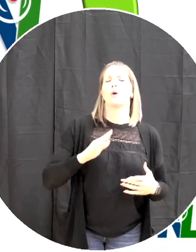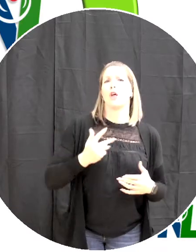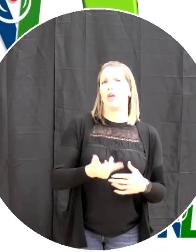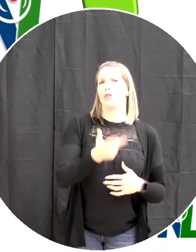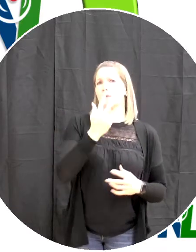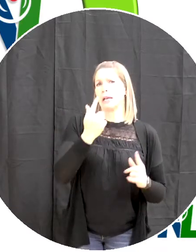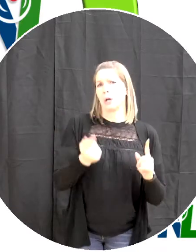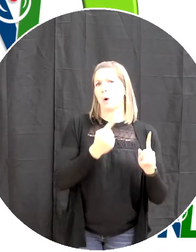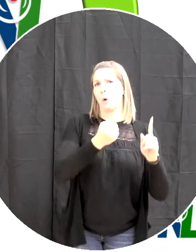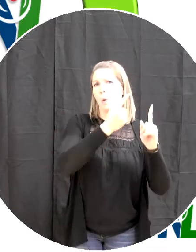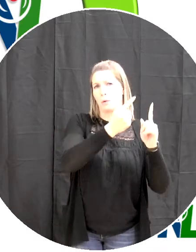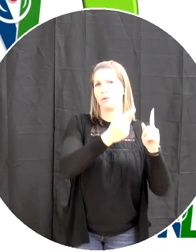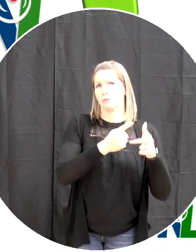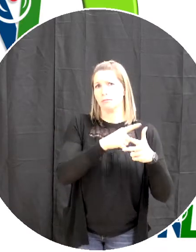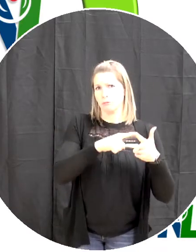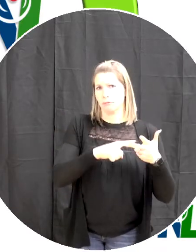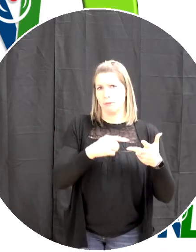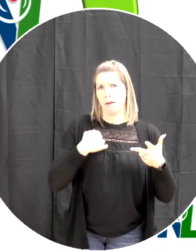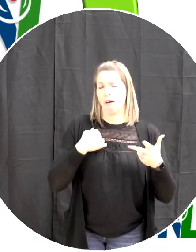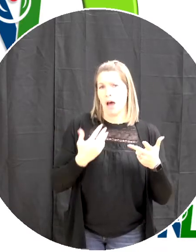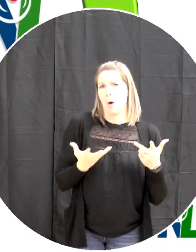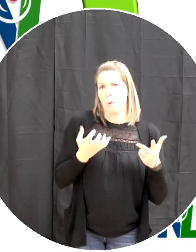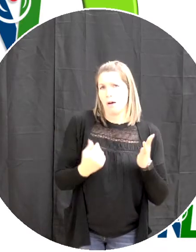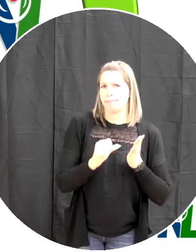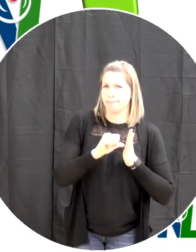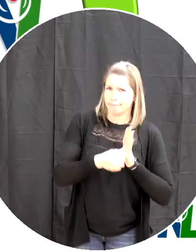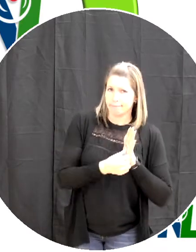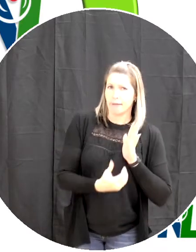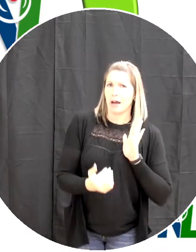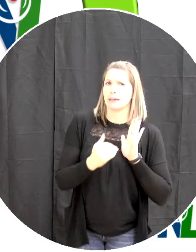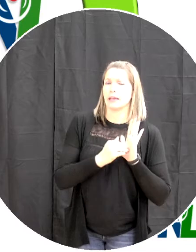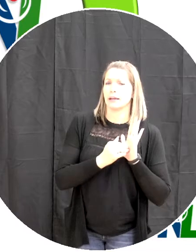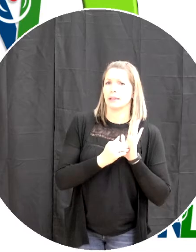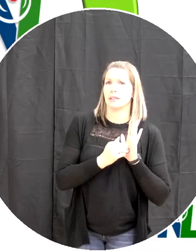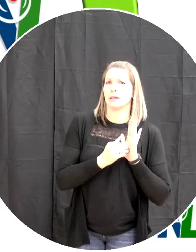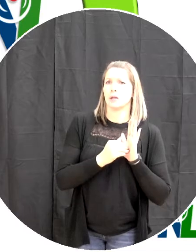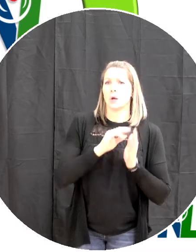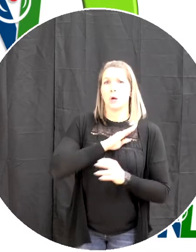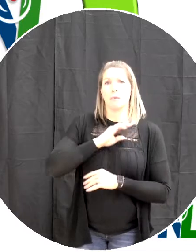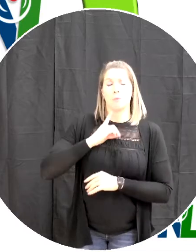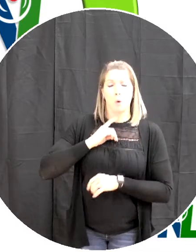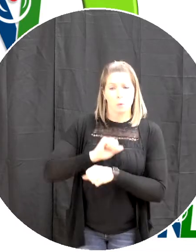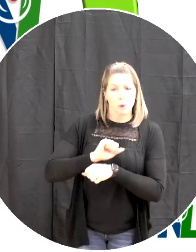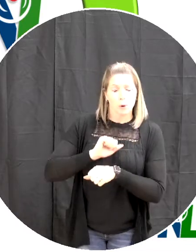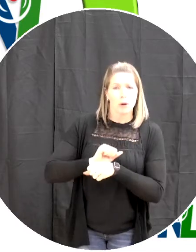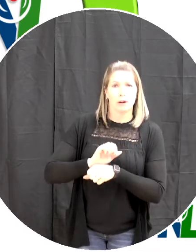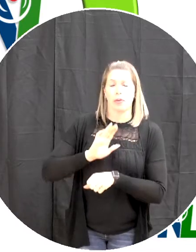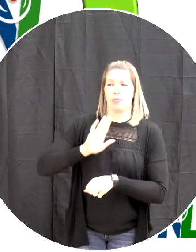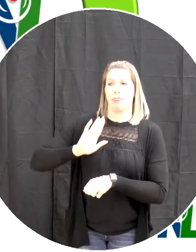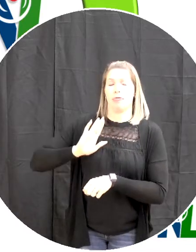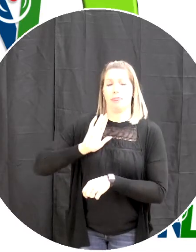would like to reiterate the work of the board, the influence of the board.